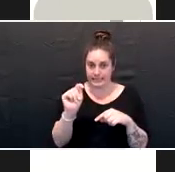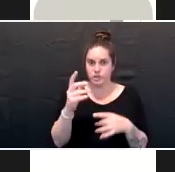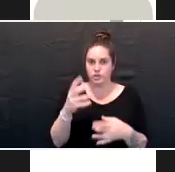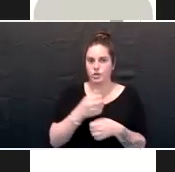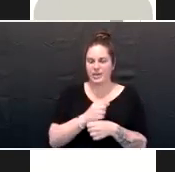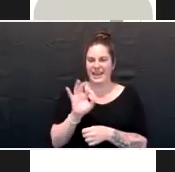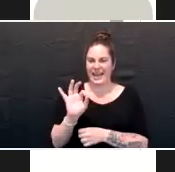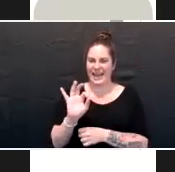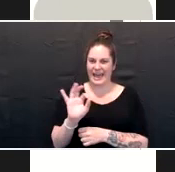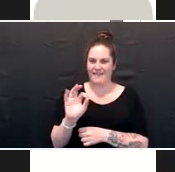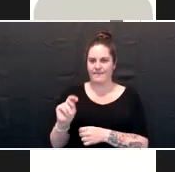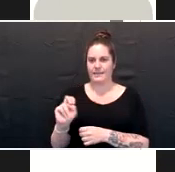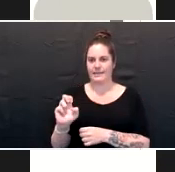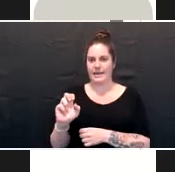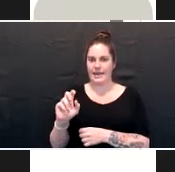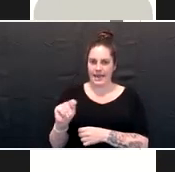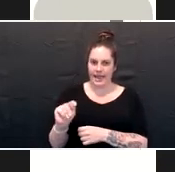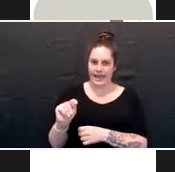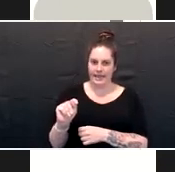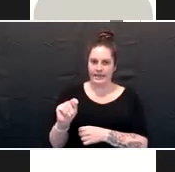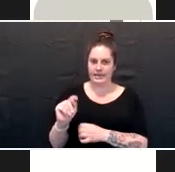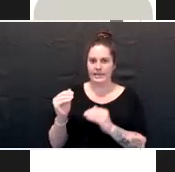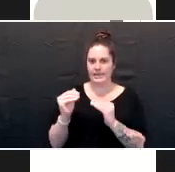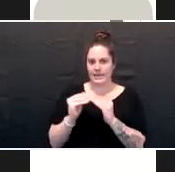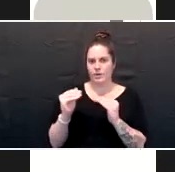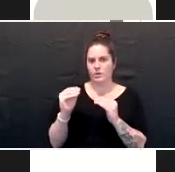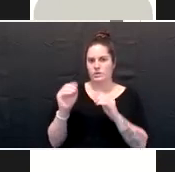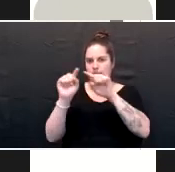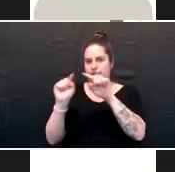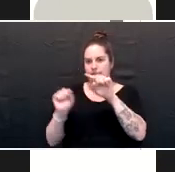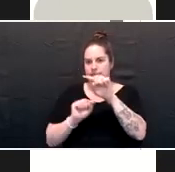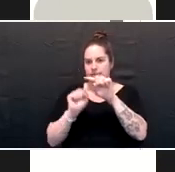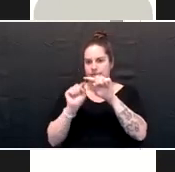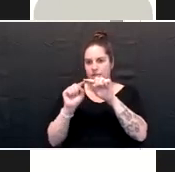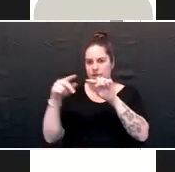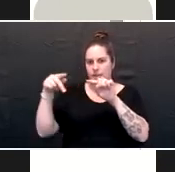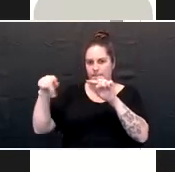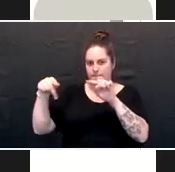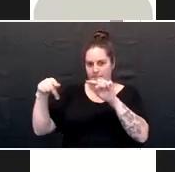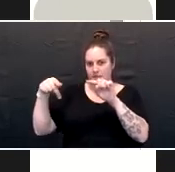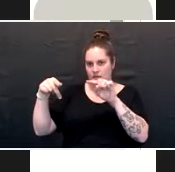equals delta p. So we just did a little bit algebra.